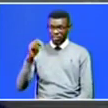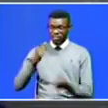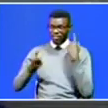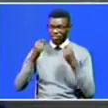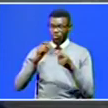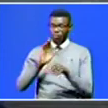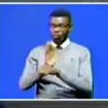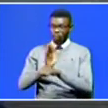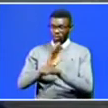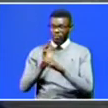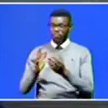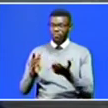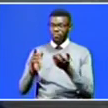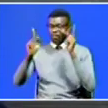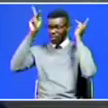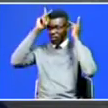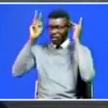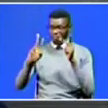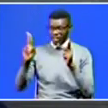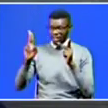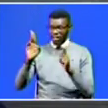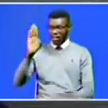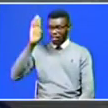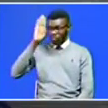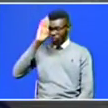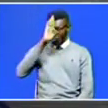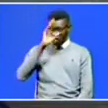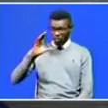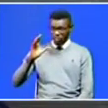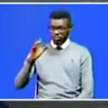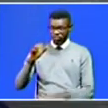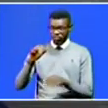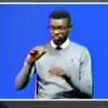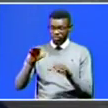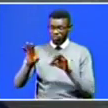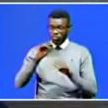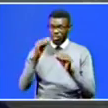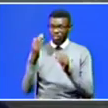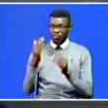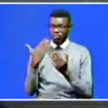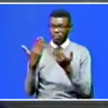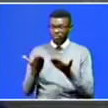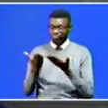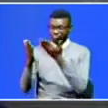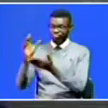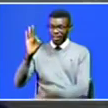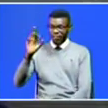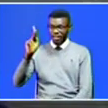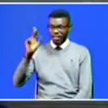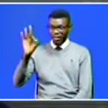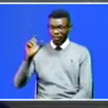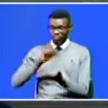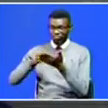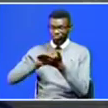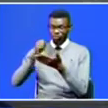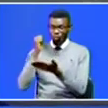Vihiga, Bungoma and Busia counties submitted their nomination papers to the FKF Electoral Board Secretariat ahead of